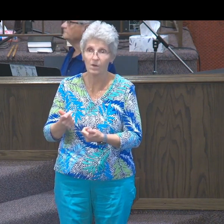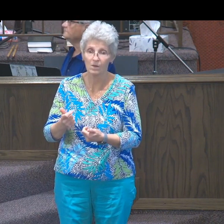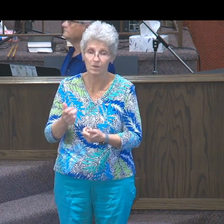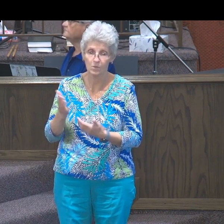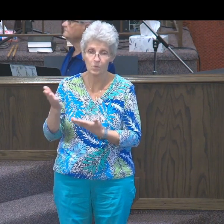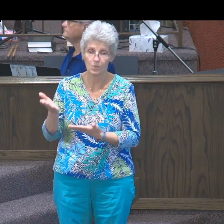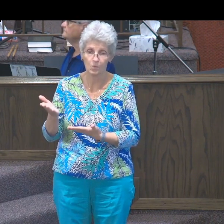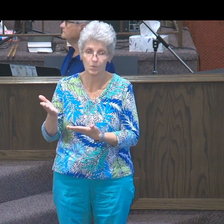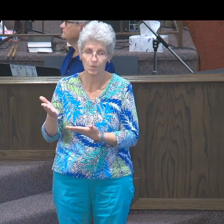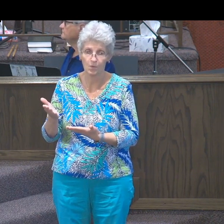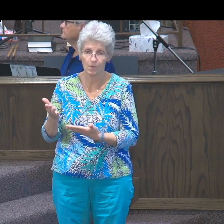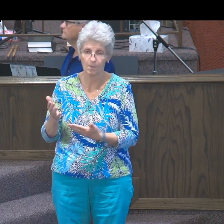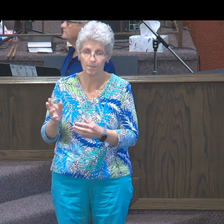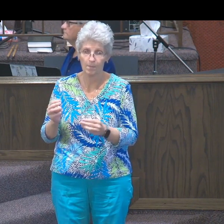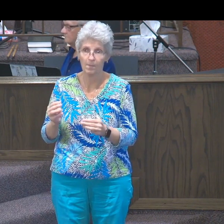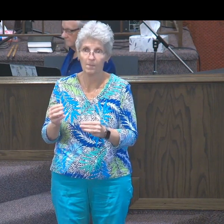adore you.